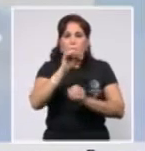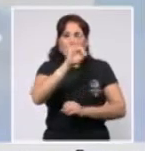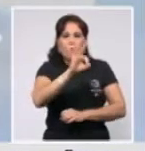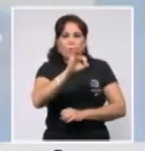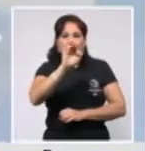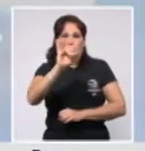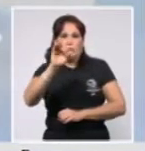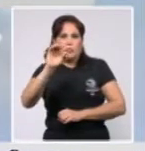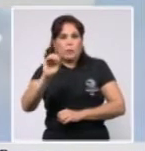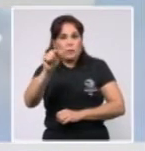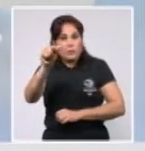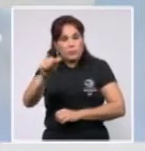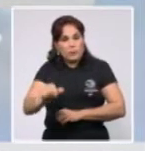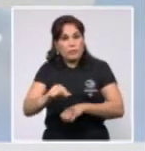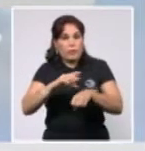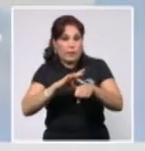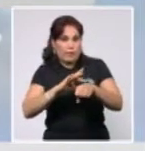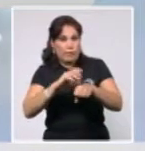Today,